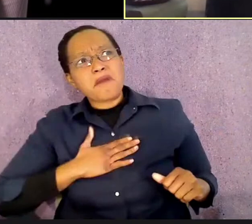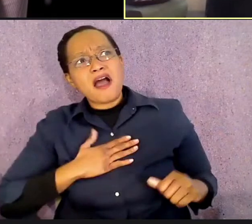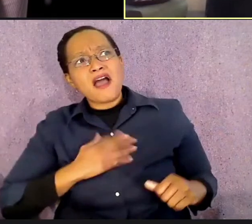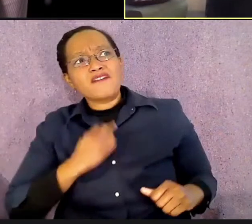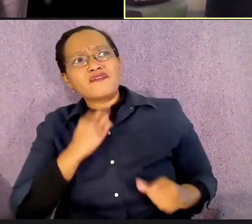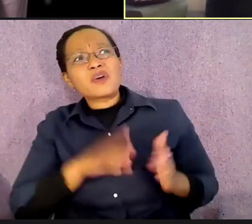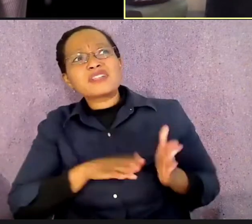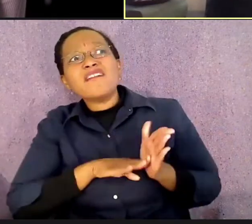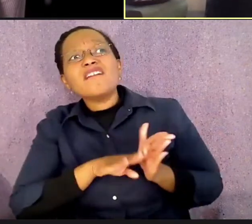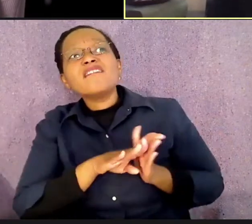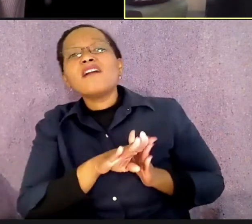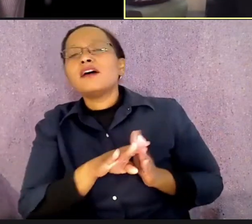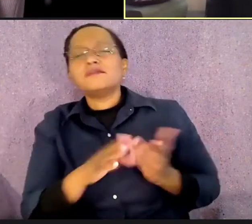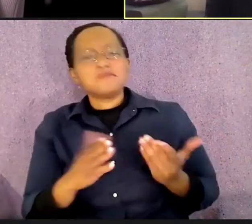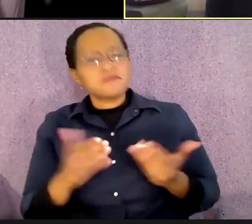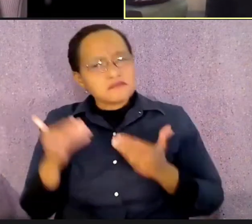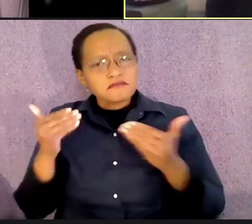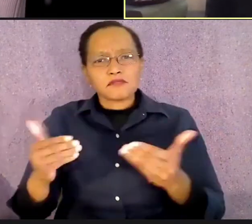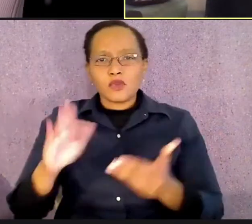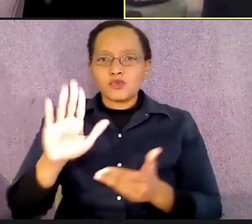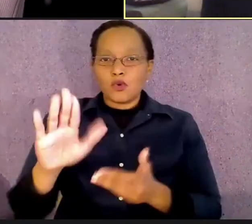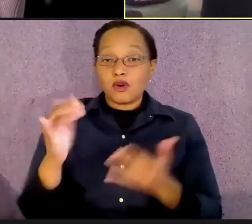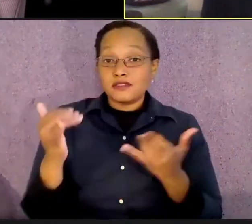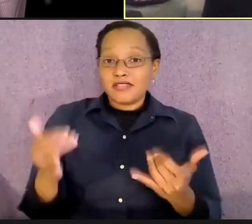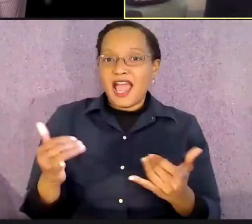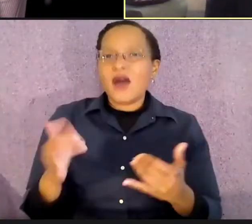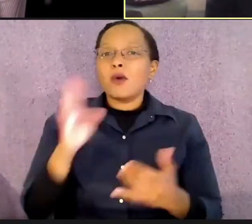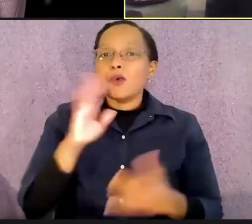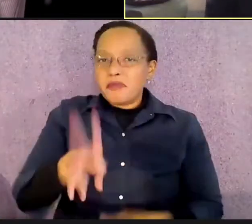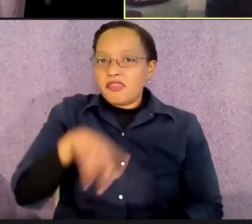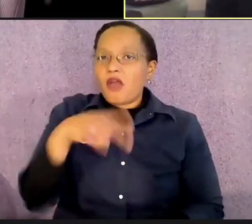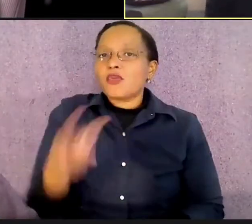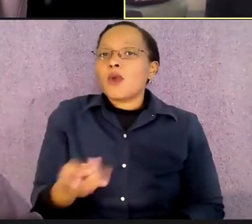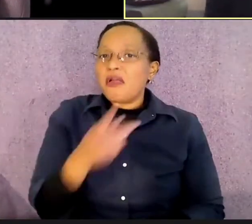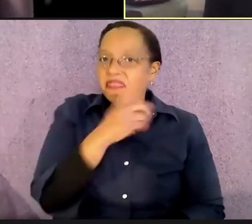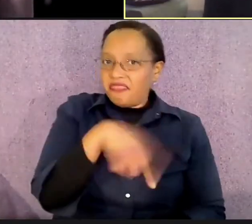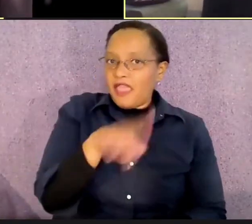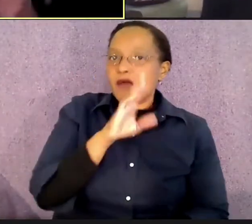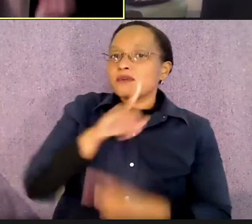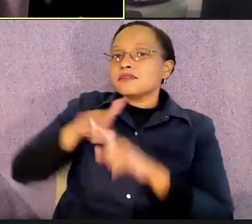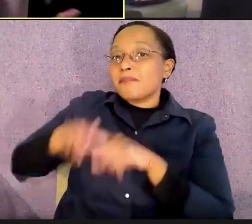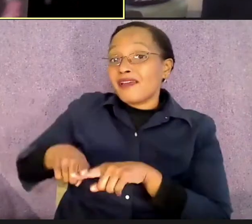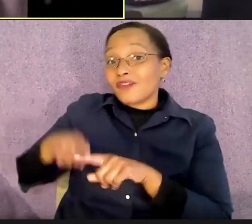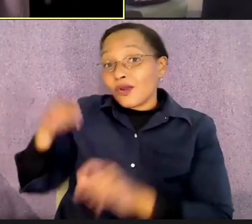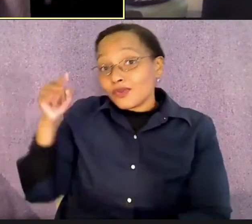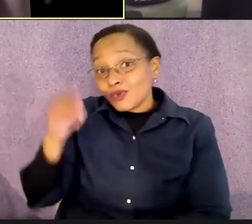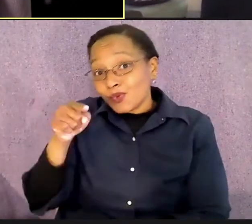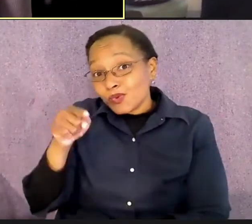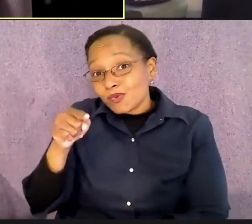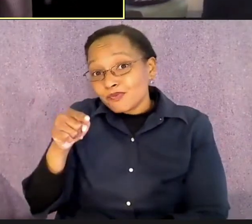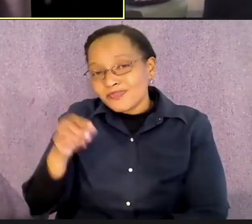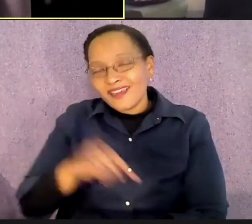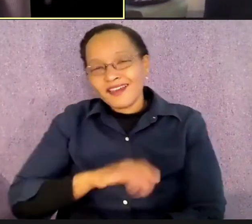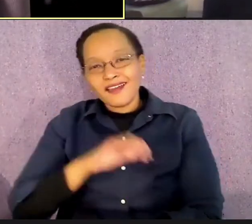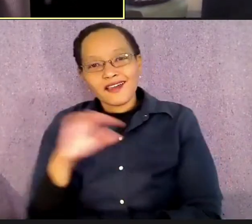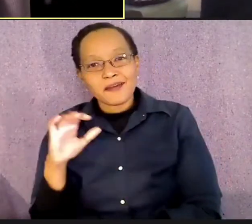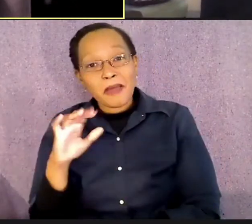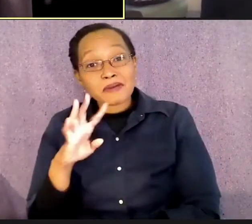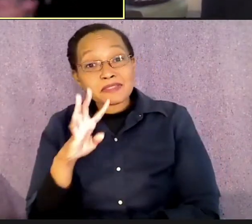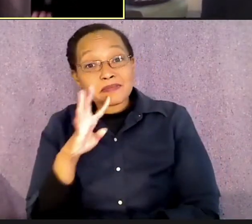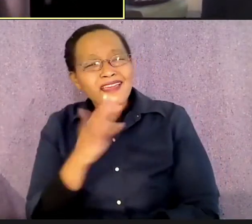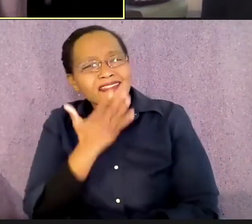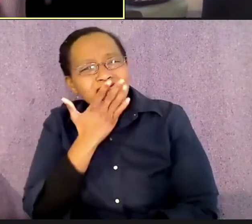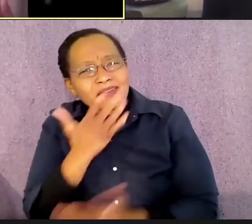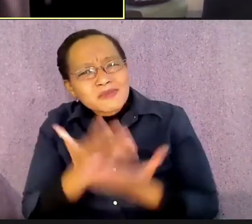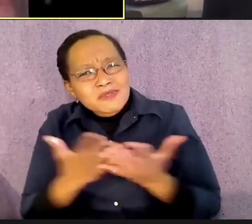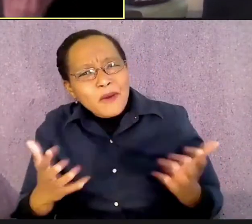can actually and it can be the other way around. They will have to depend on you. Well, Thank you so much, Kamau, for coming to